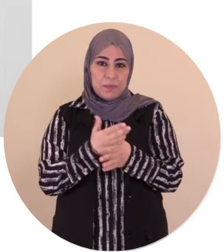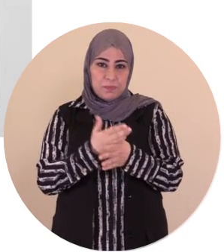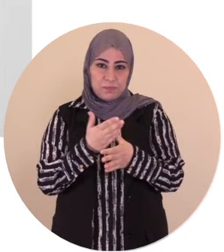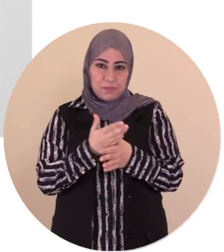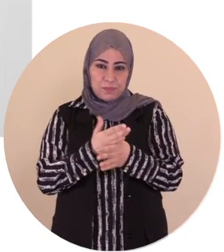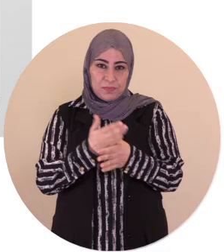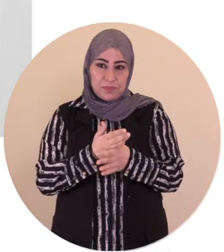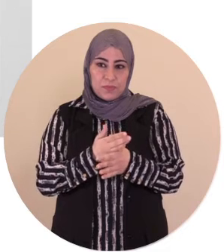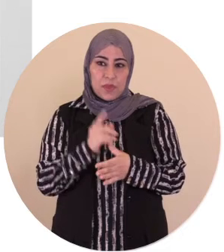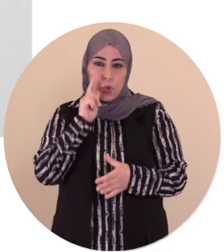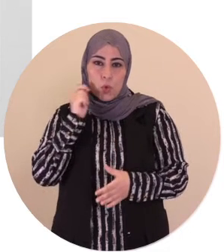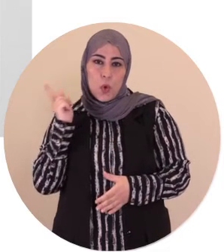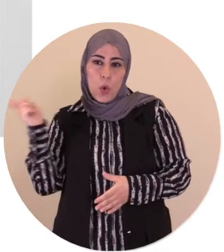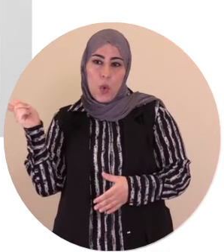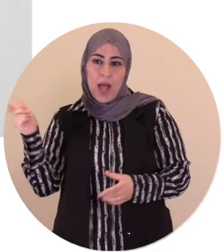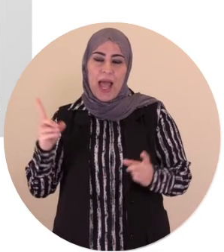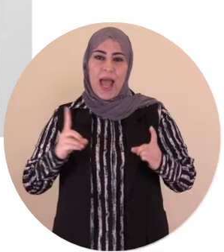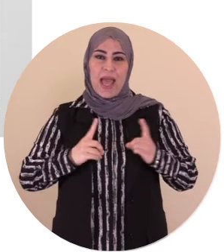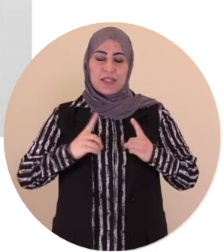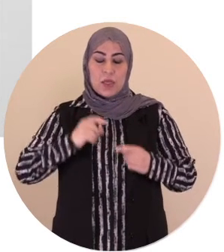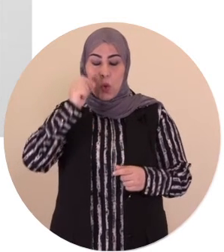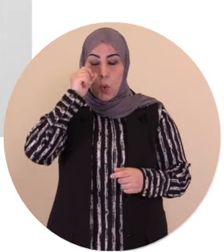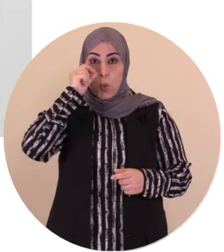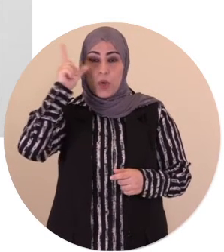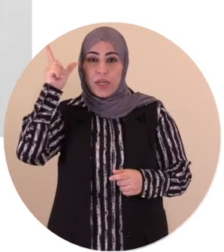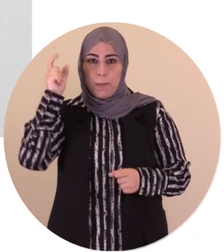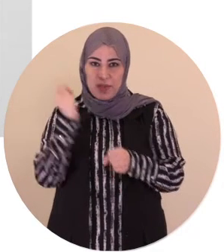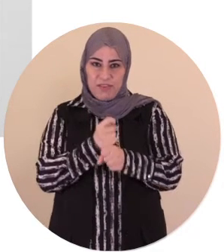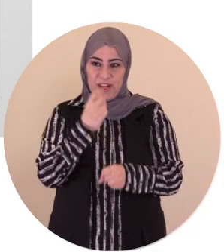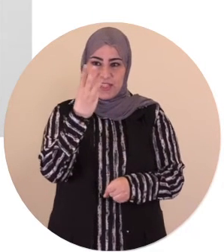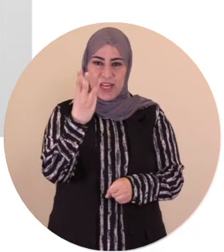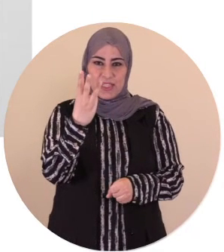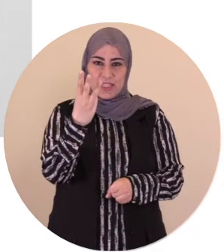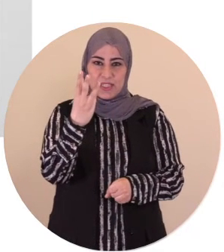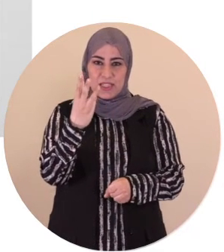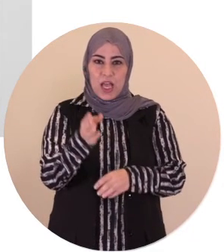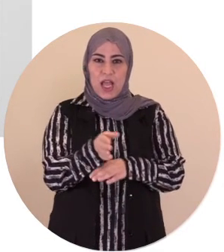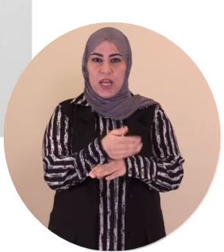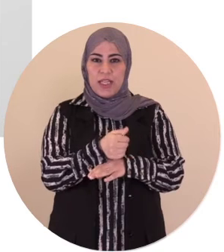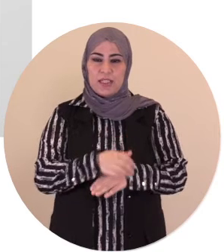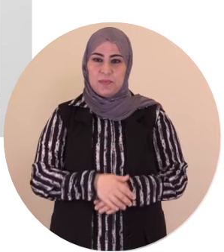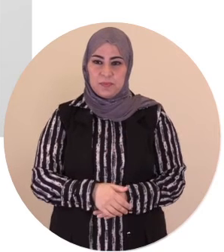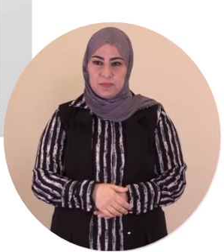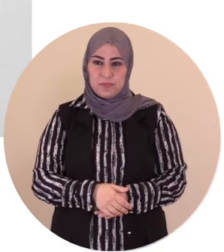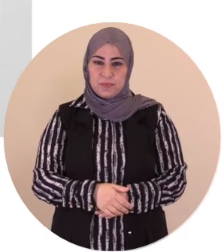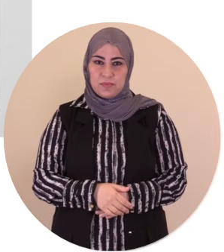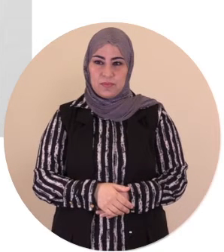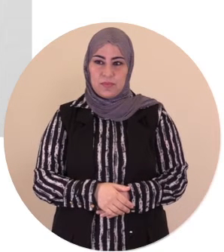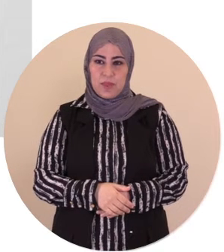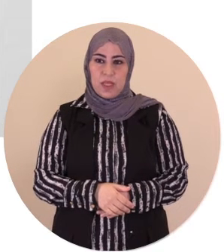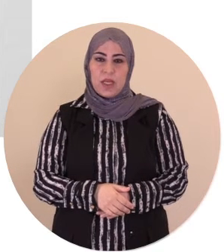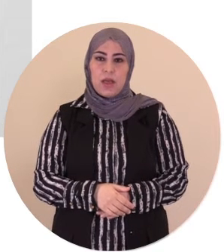the second action, the other action will always be preceded by because or